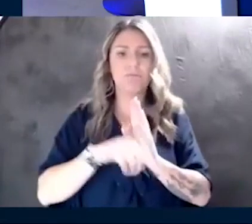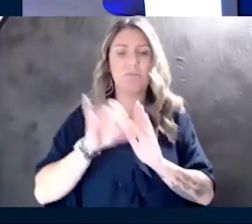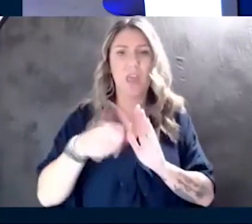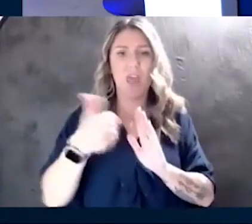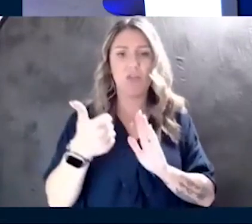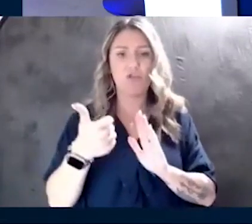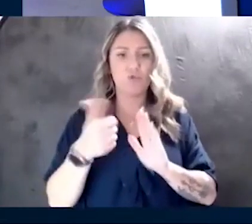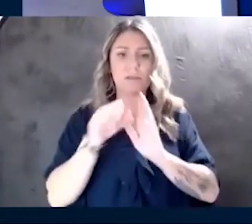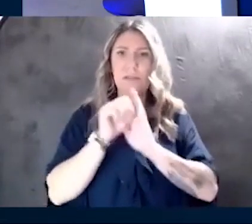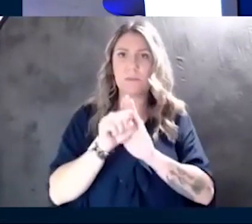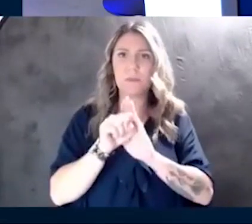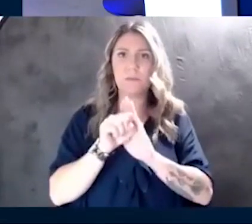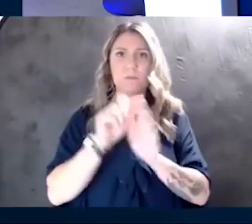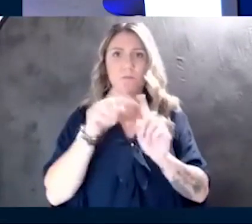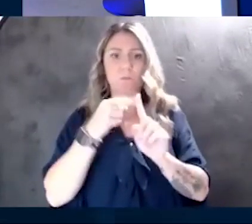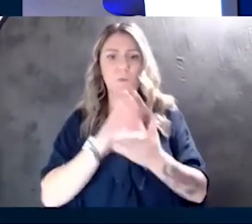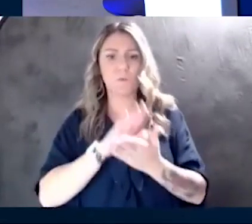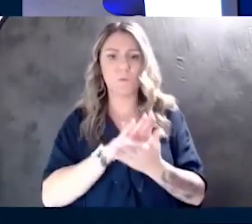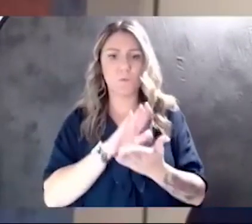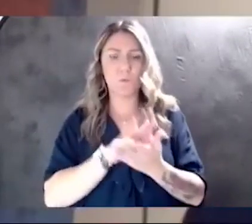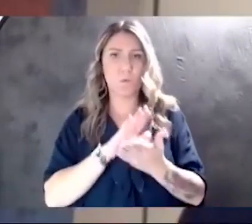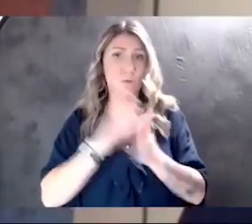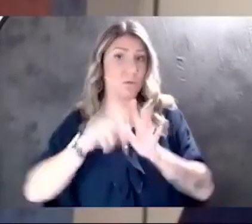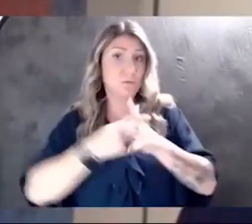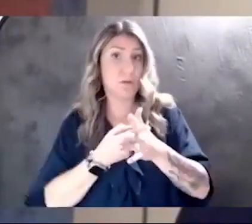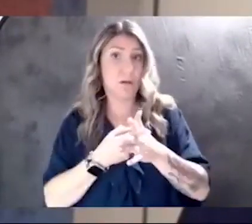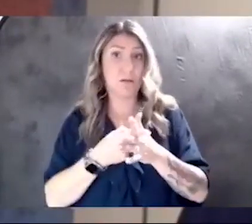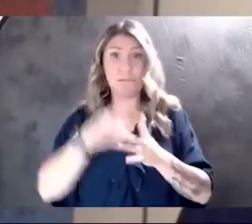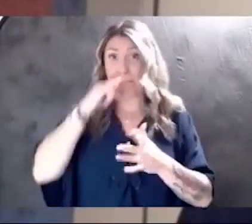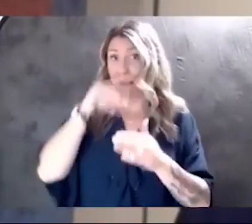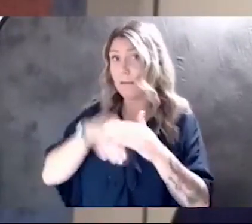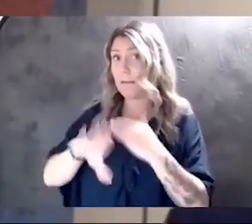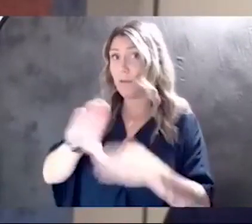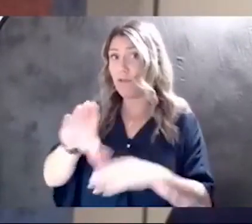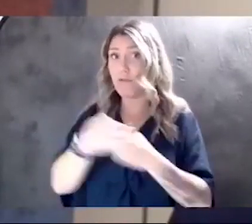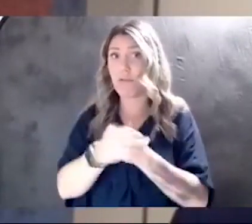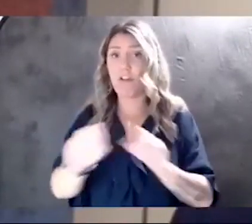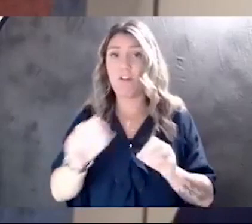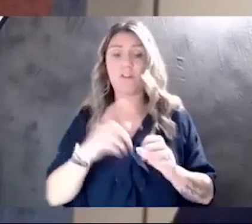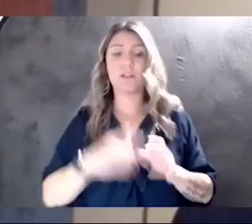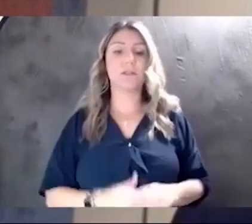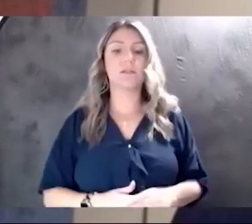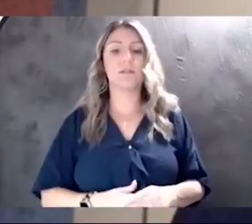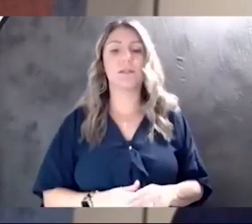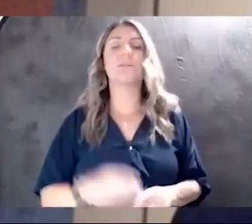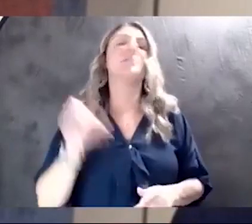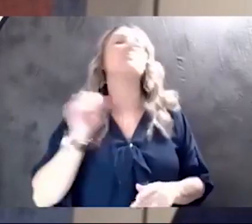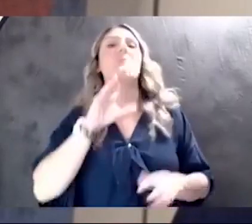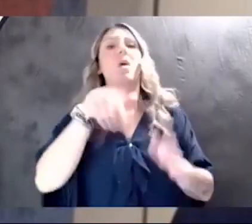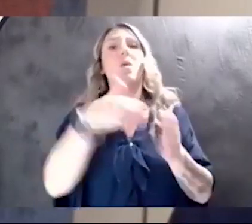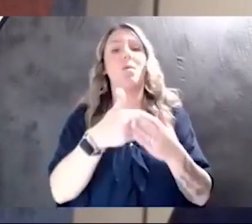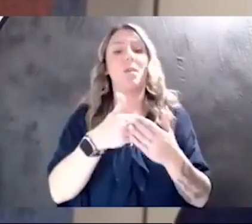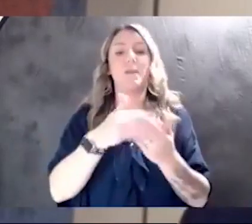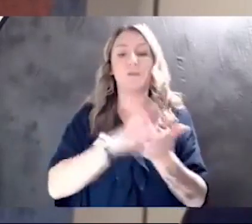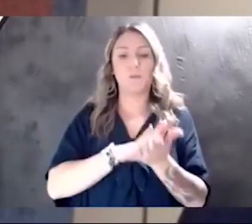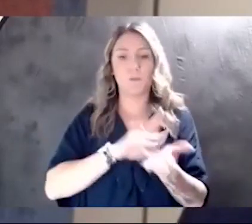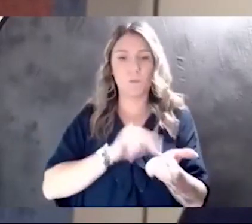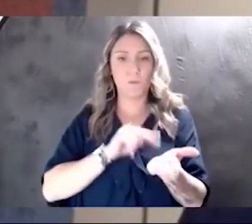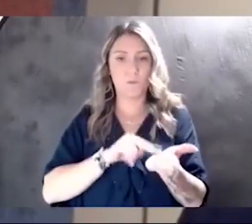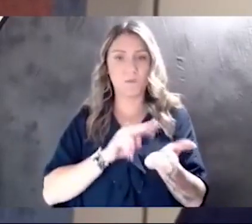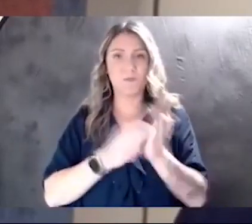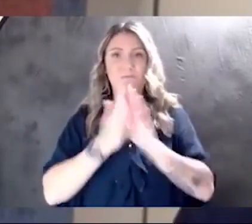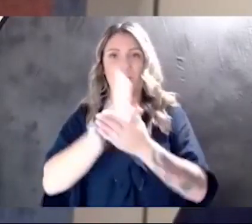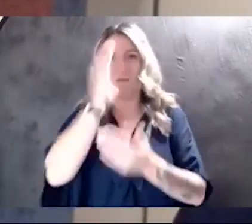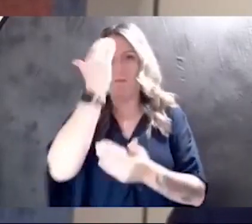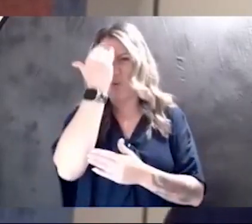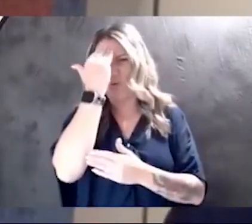school starts and a kid comes into their office? Yeah, our school nurses, because they had all last year to really get familiar with